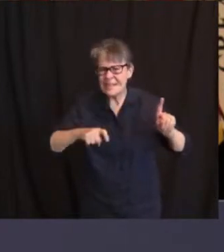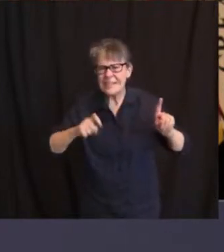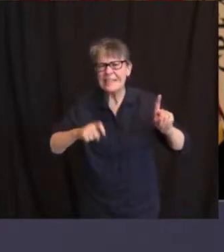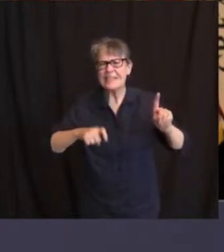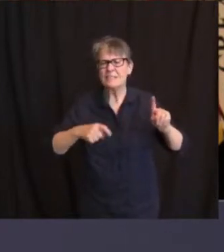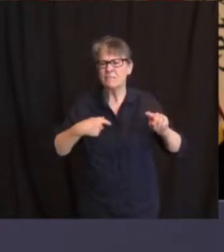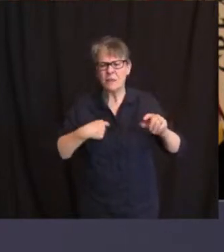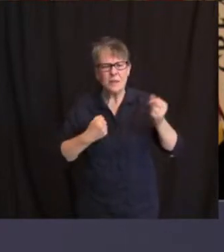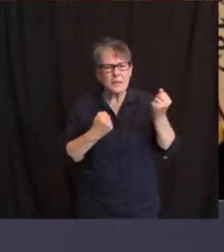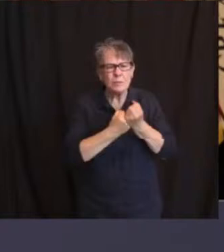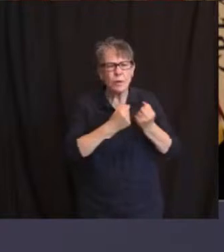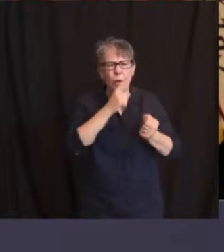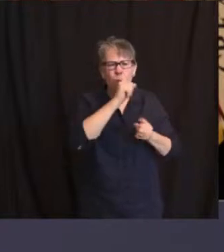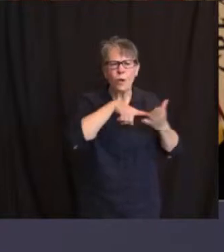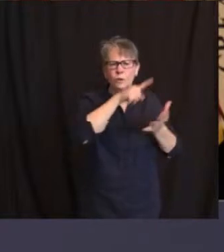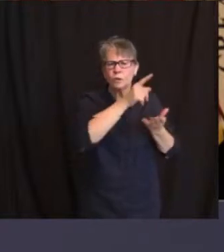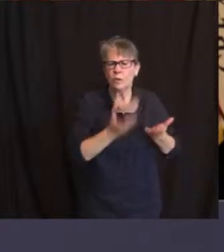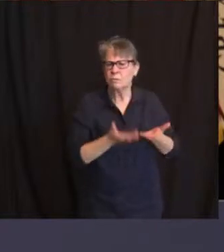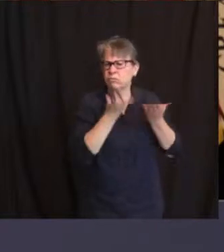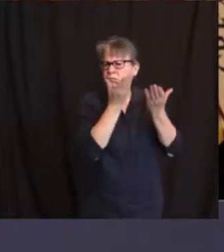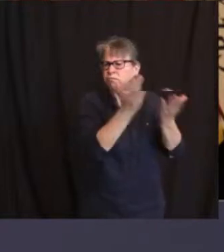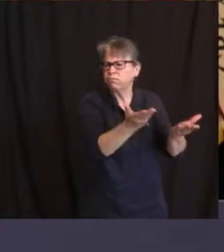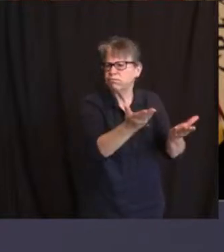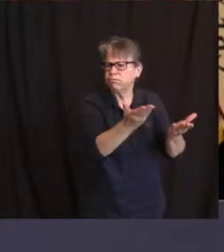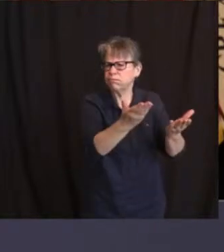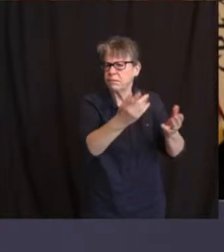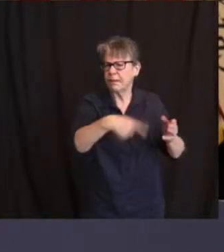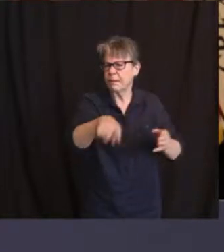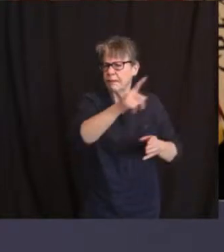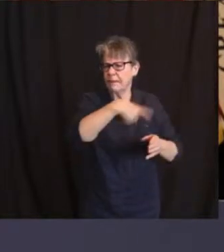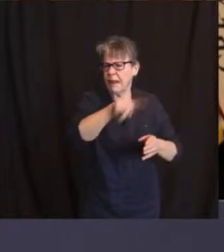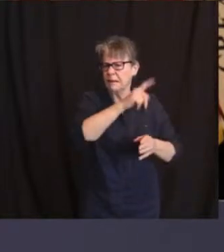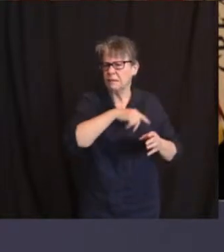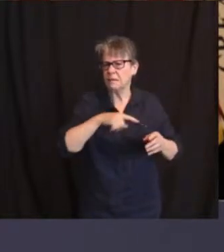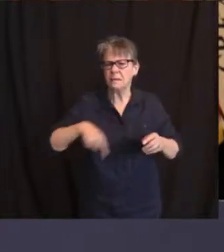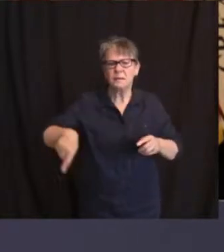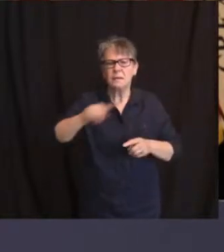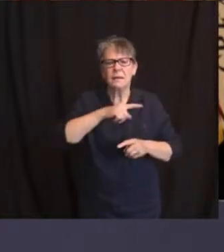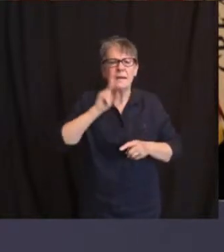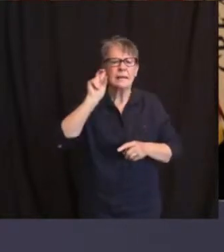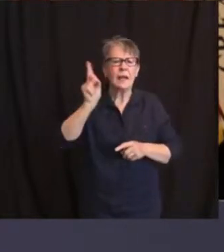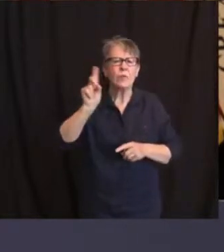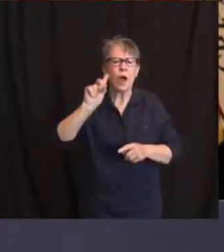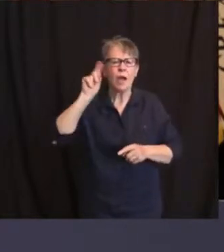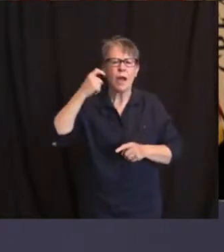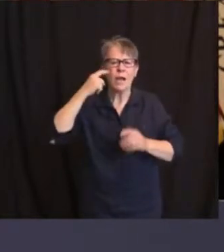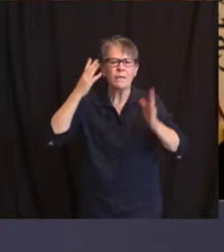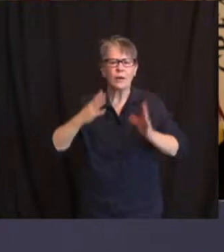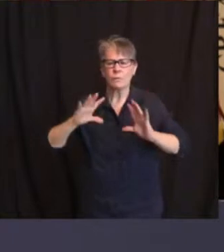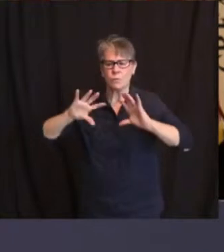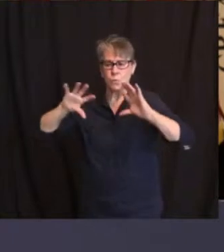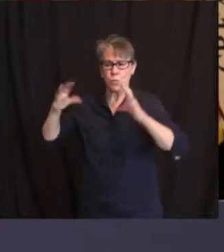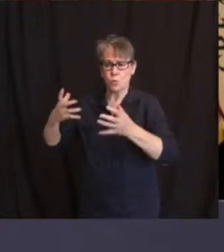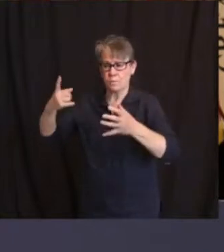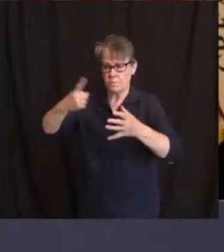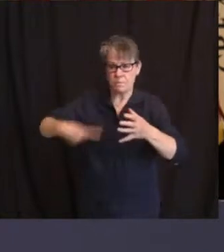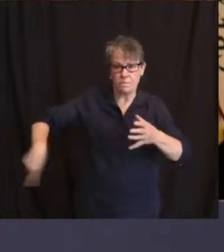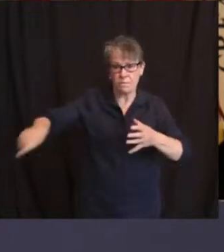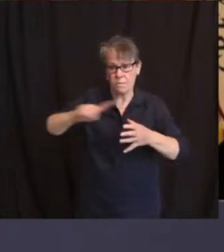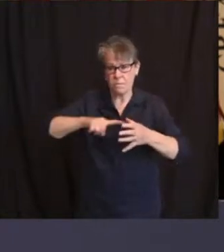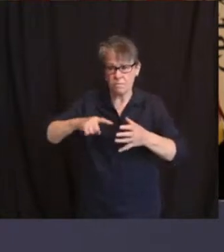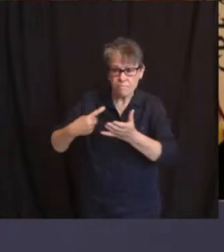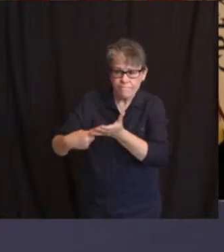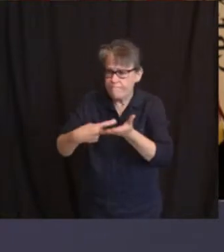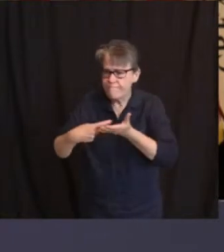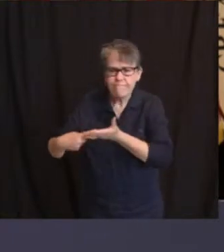the Democratic Governors Association, I mentioned I had a call this morning with U.S. senators in the Democratic caucus.